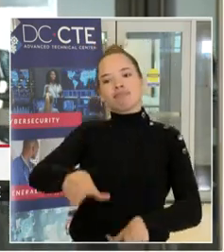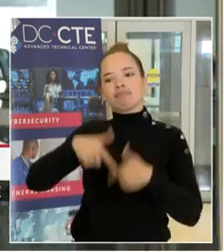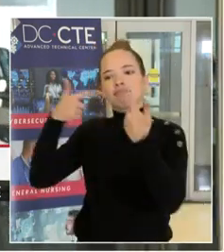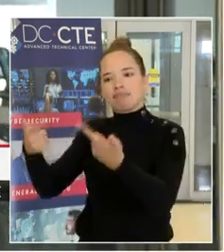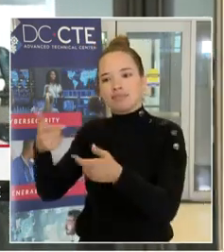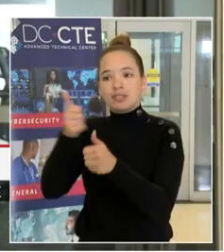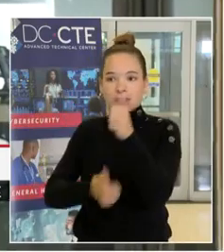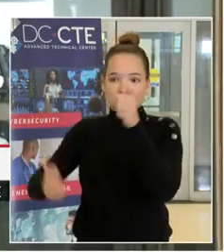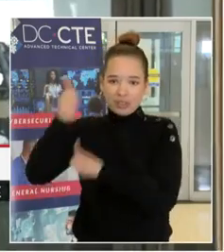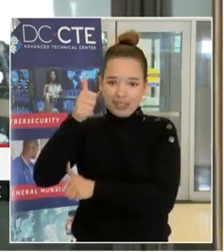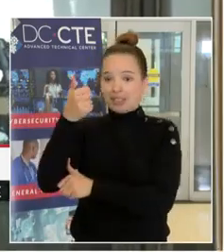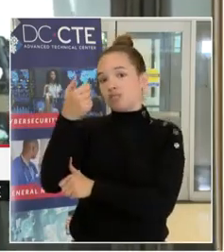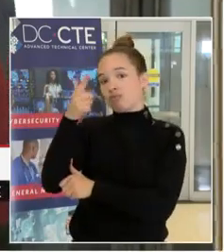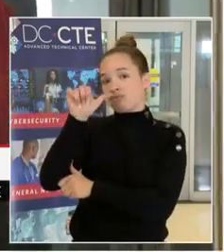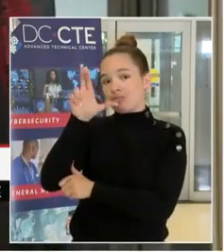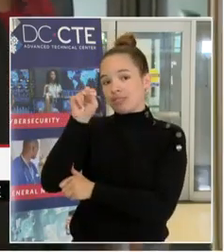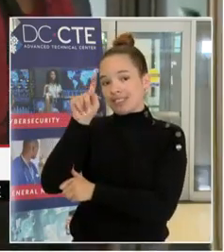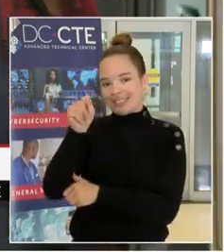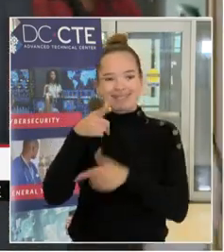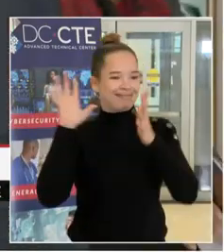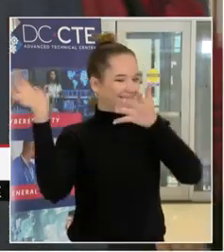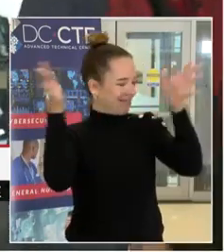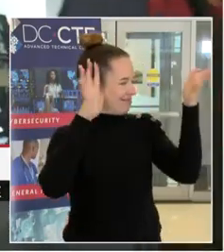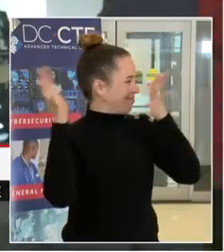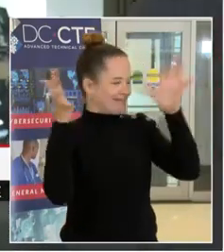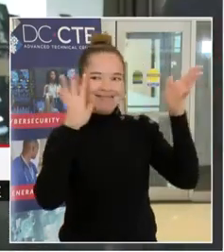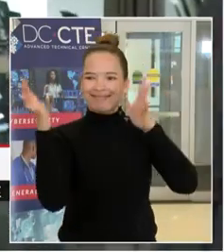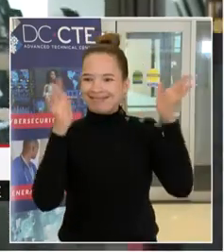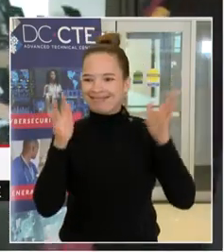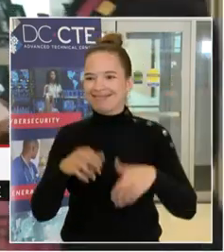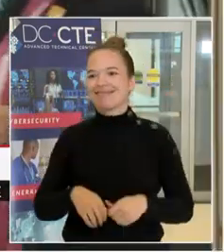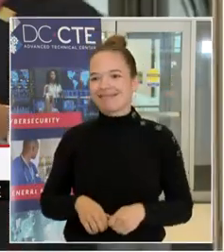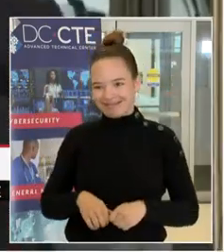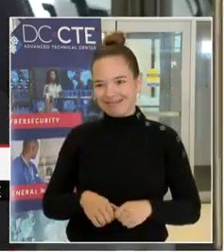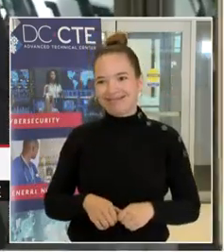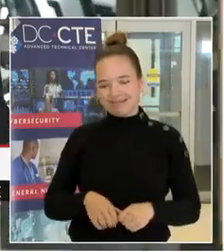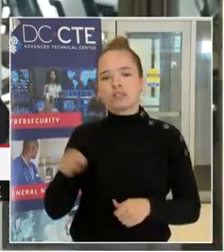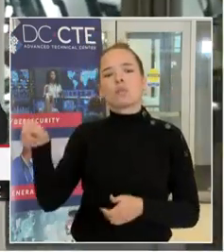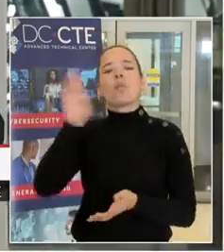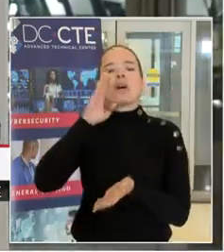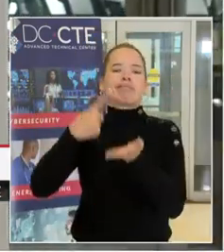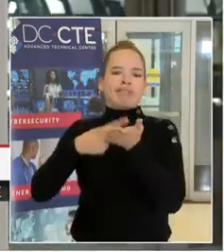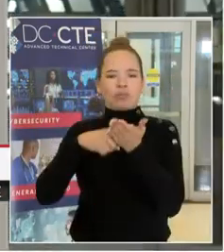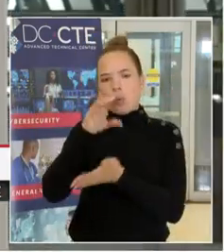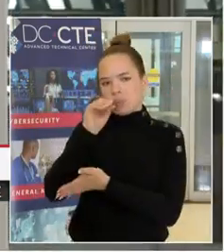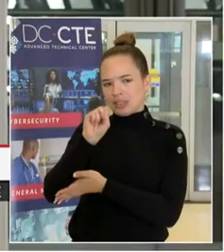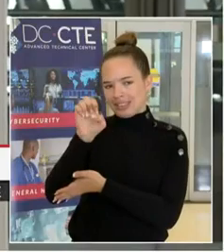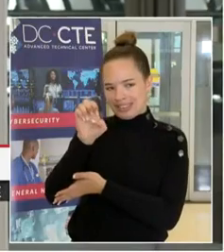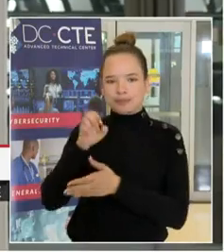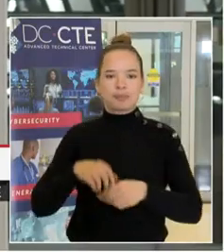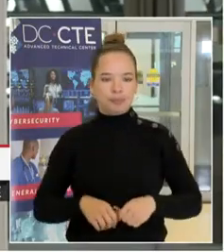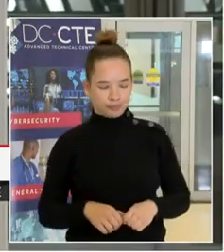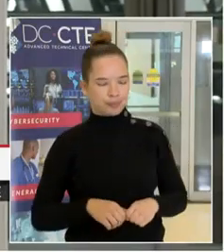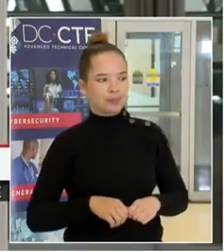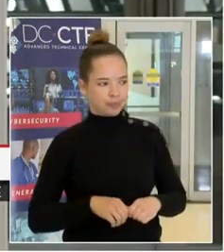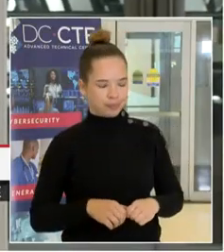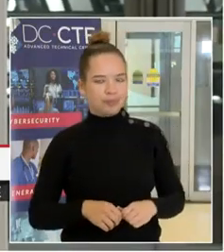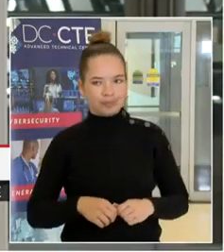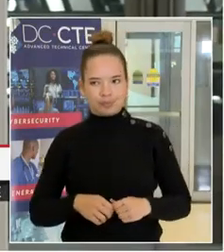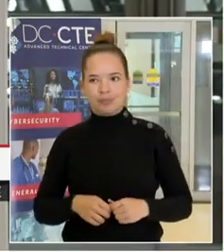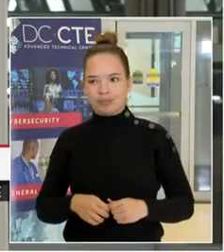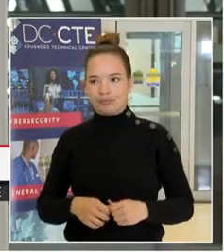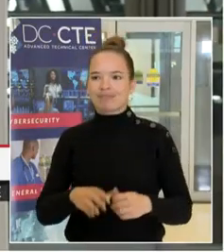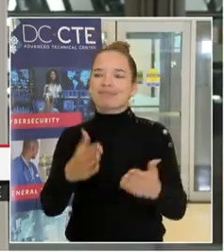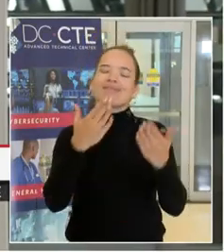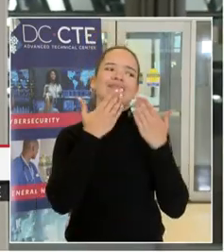about OSSI's programs. Thank you, Mayor Bowser, and thank you,